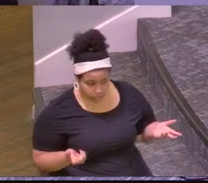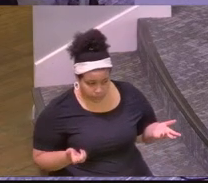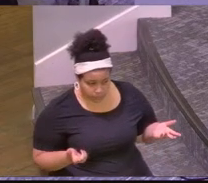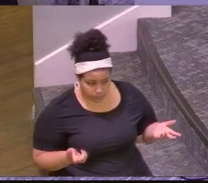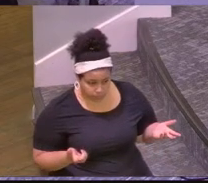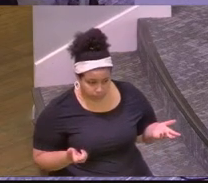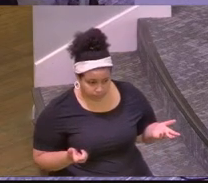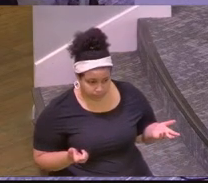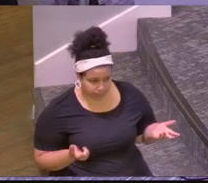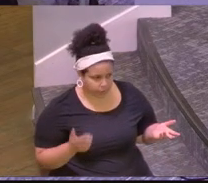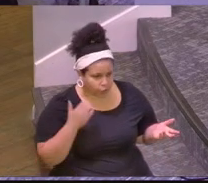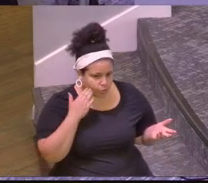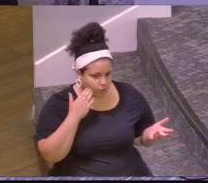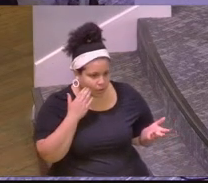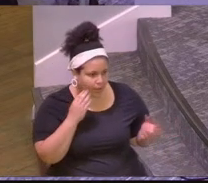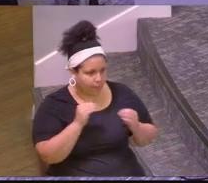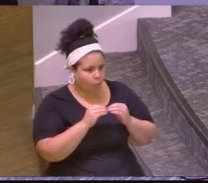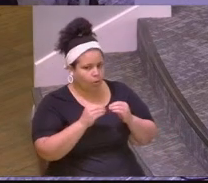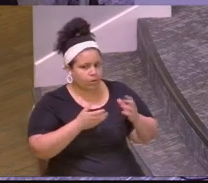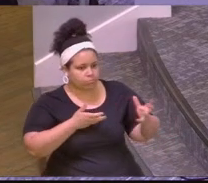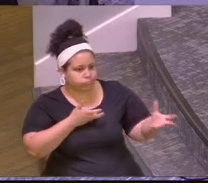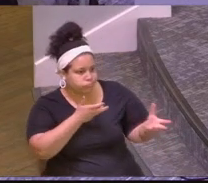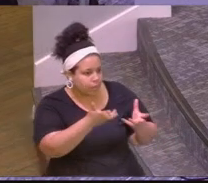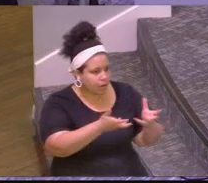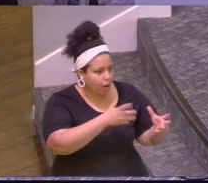Really kind of hands-on their approach.